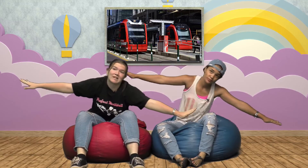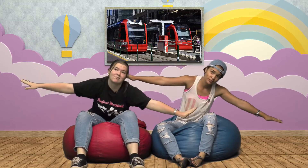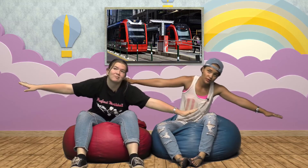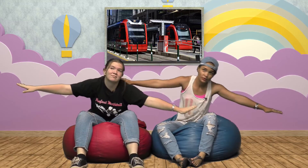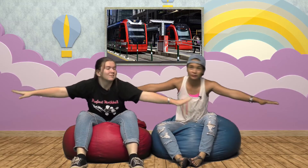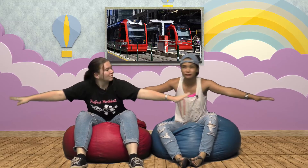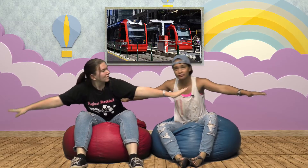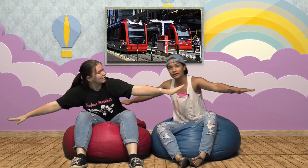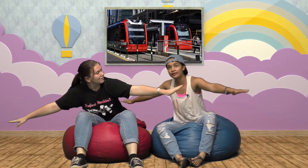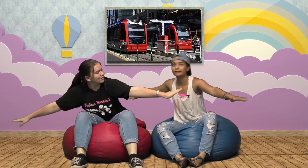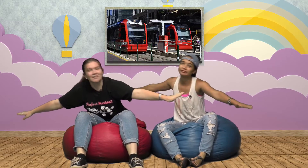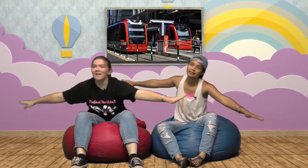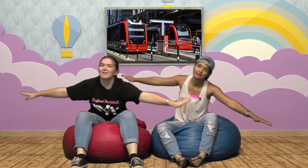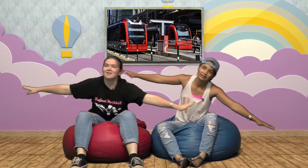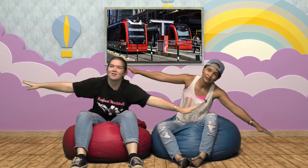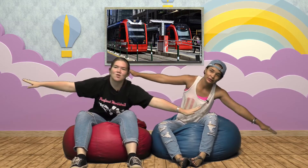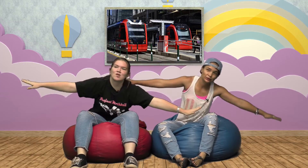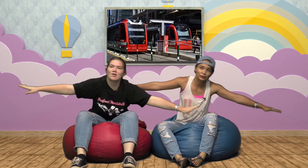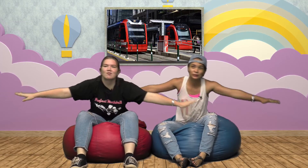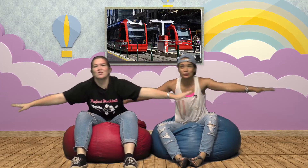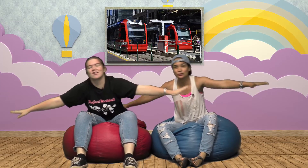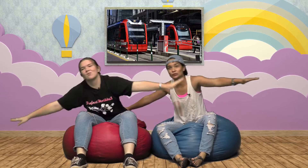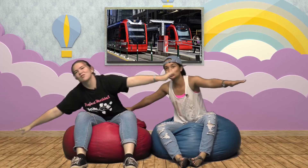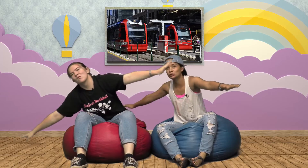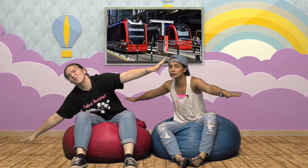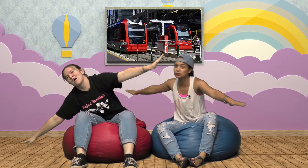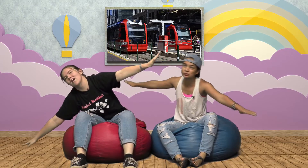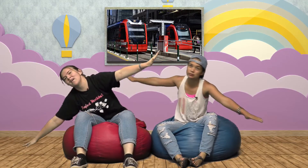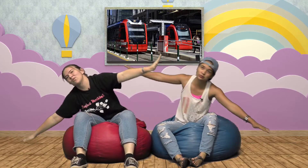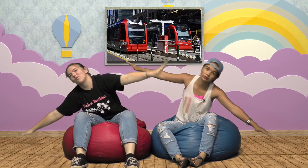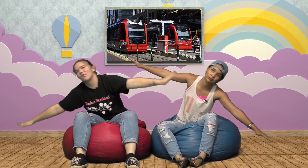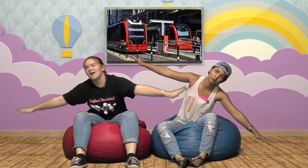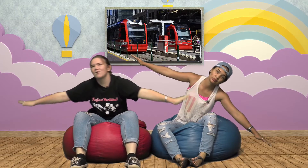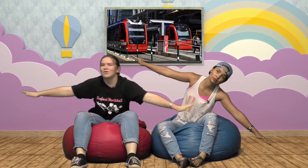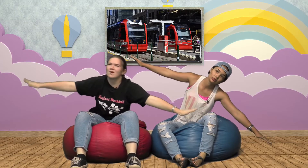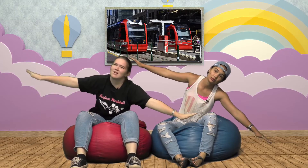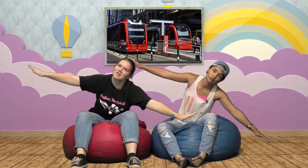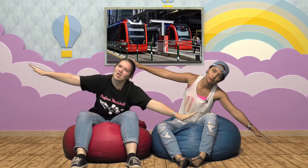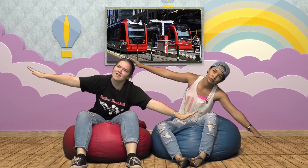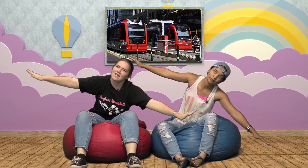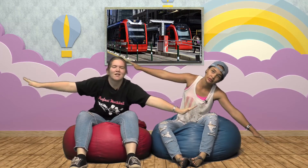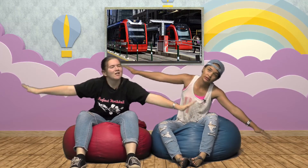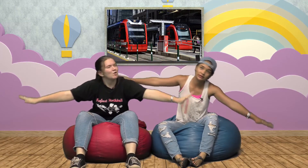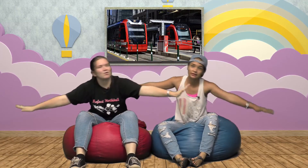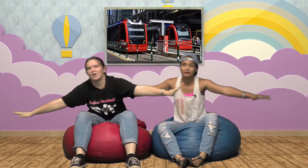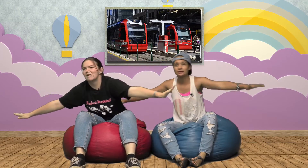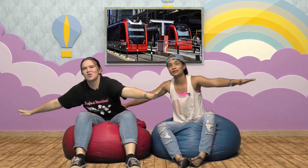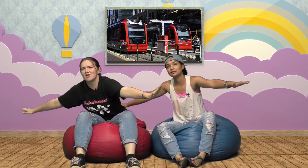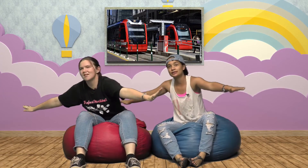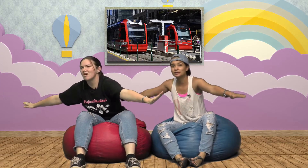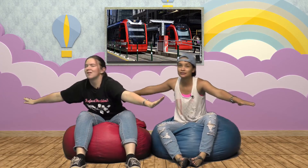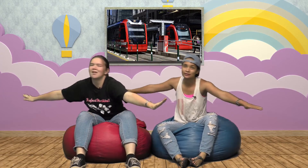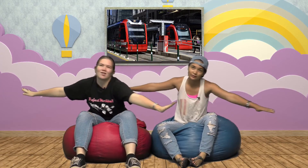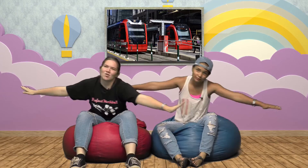safe in a plane. Okay. Yeah, so you don't have to stress out when you go flying. If you go flying with your family this holiday, you don't